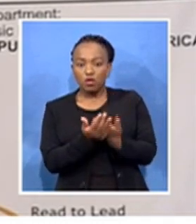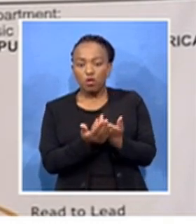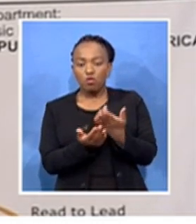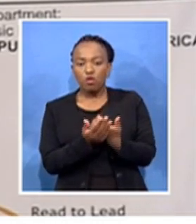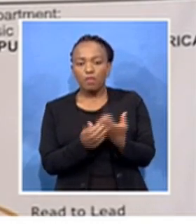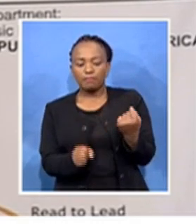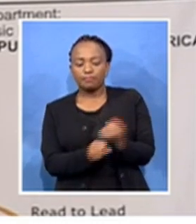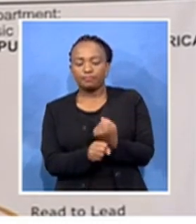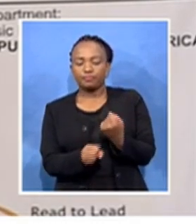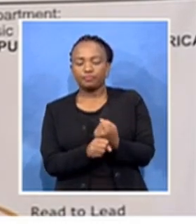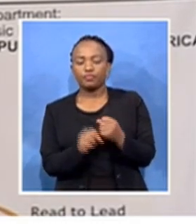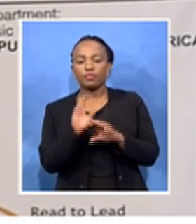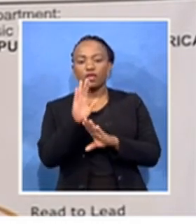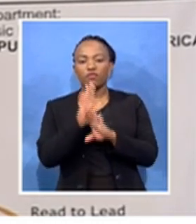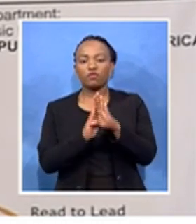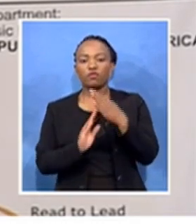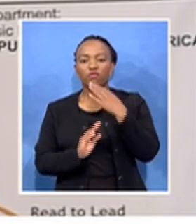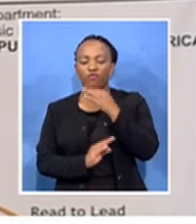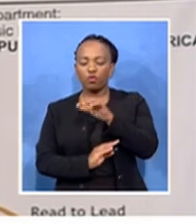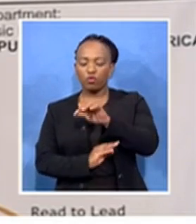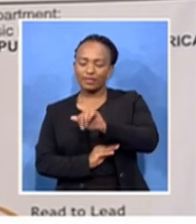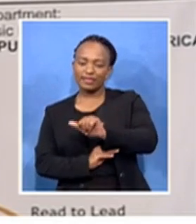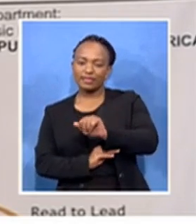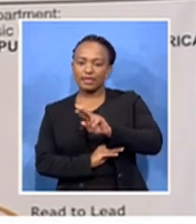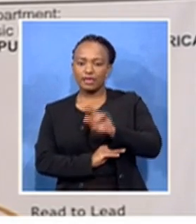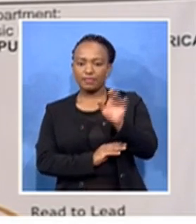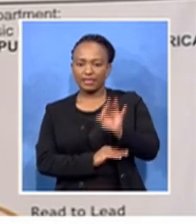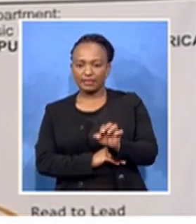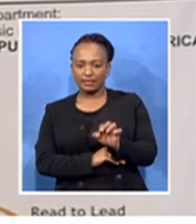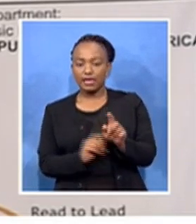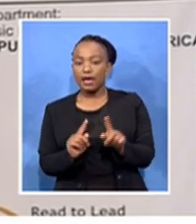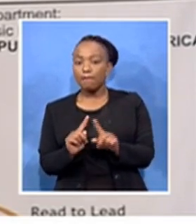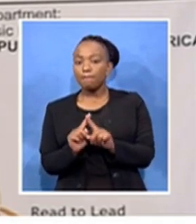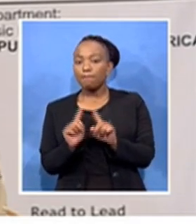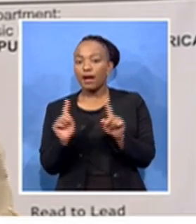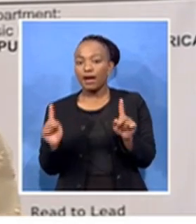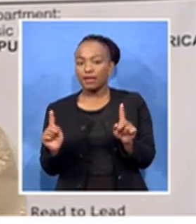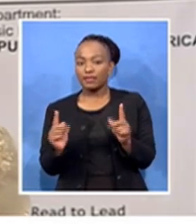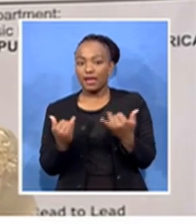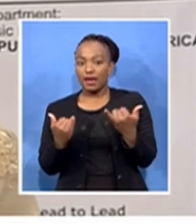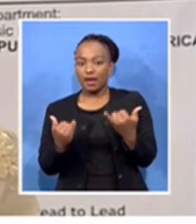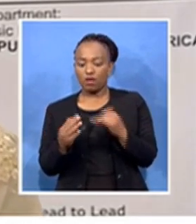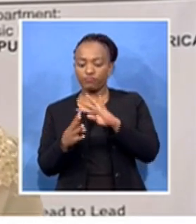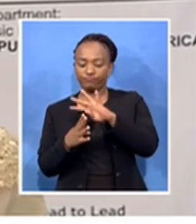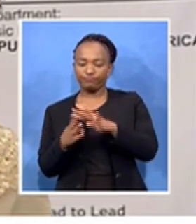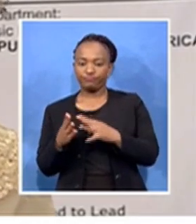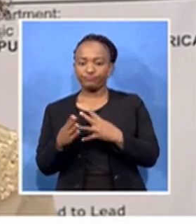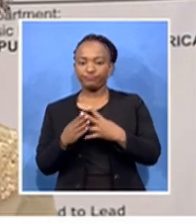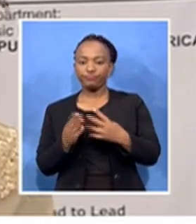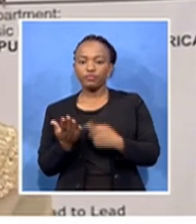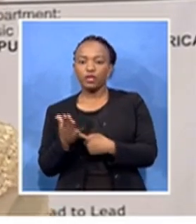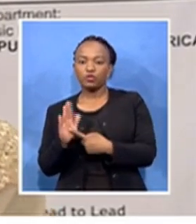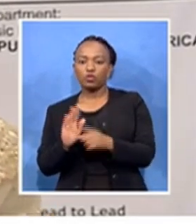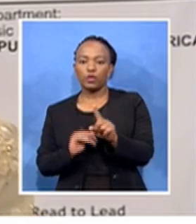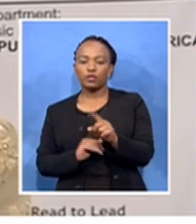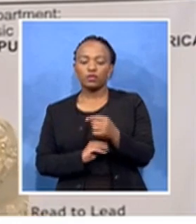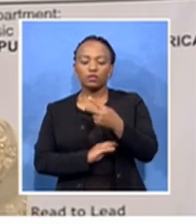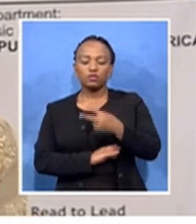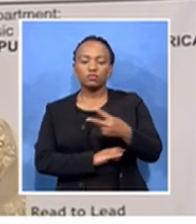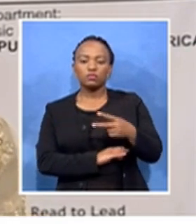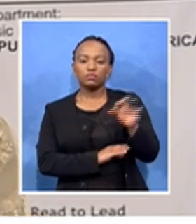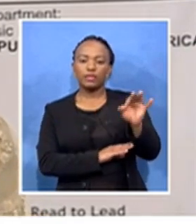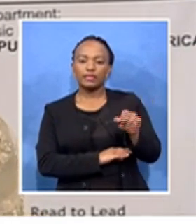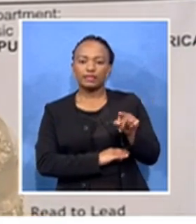68%. However, tallies also indicated that only 22% of those teachers are in